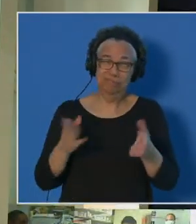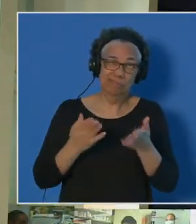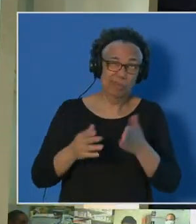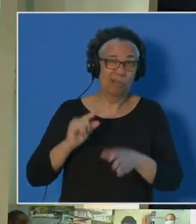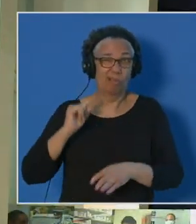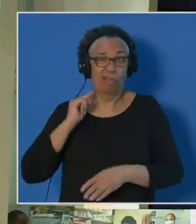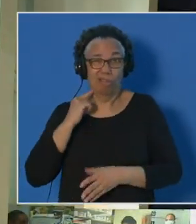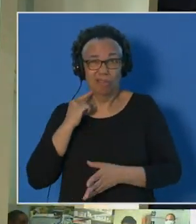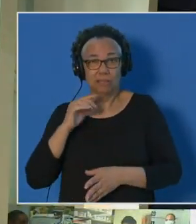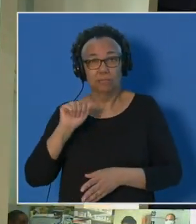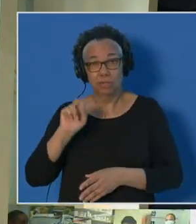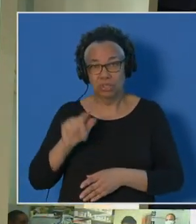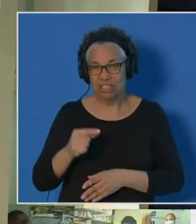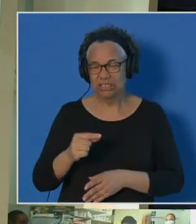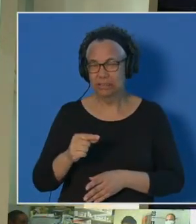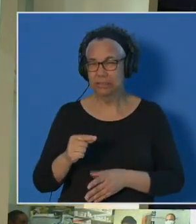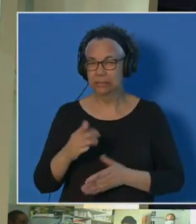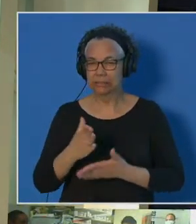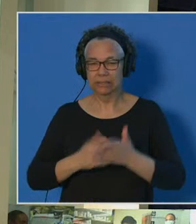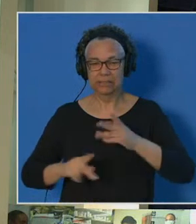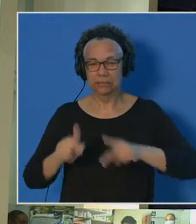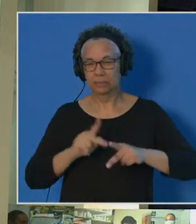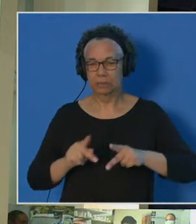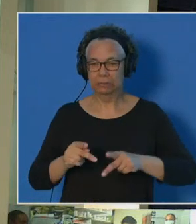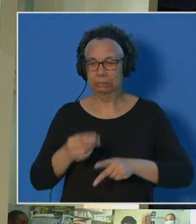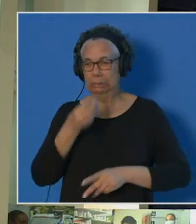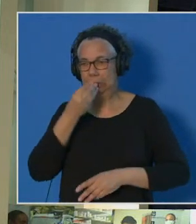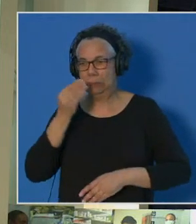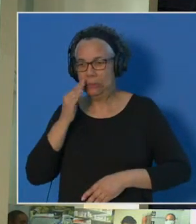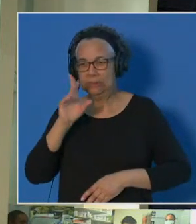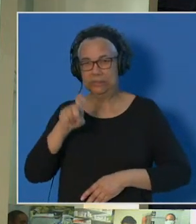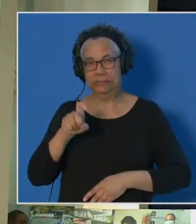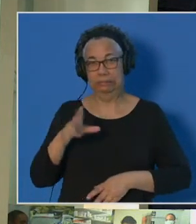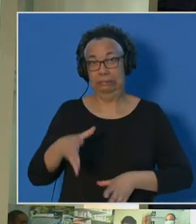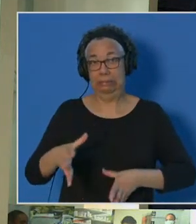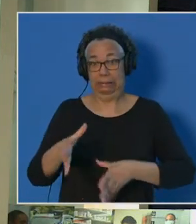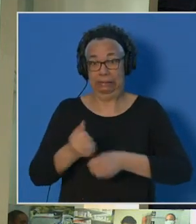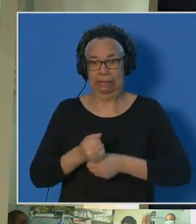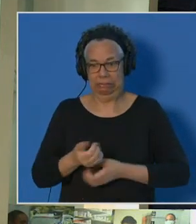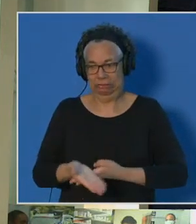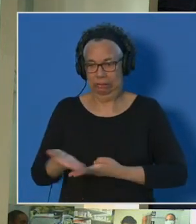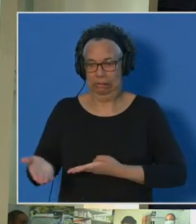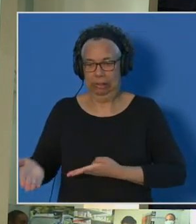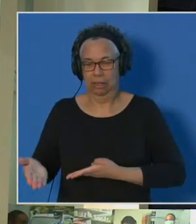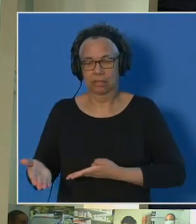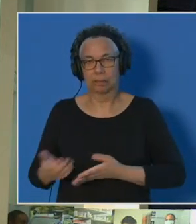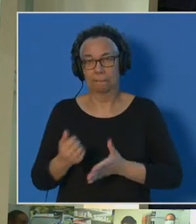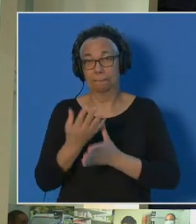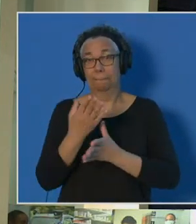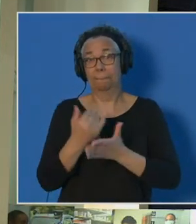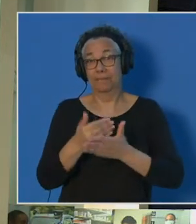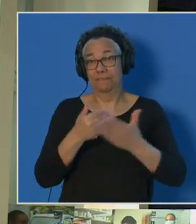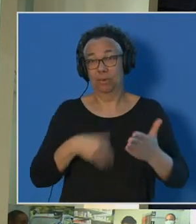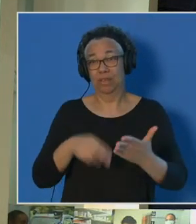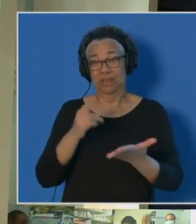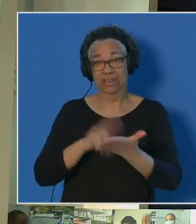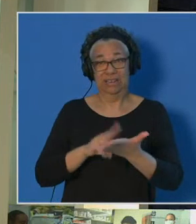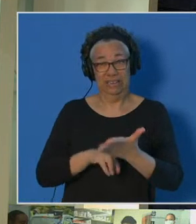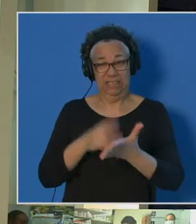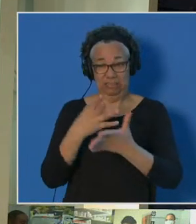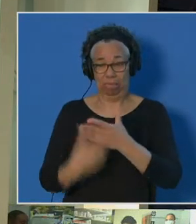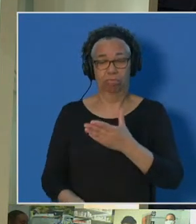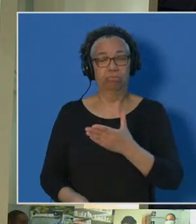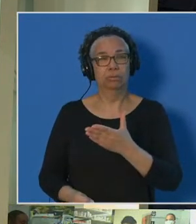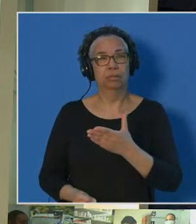have houses which they need to get their belongings out of before their lease ends away as well. So any word of advice or something for students,